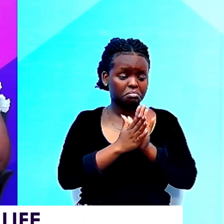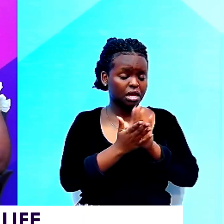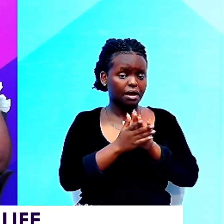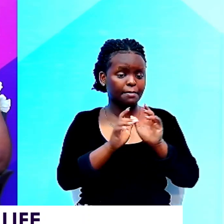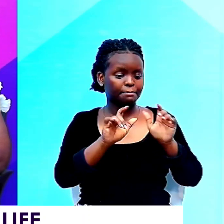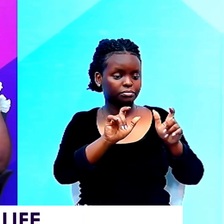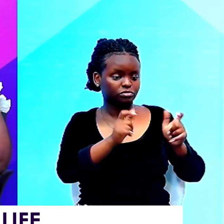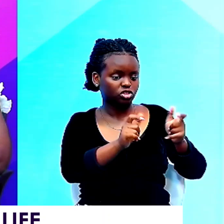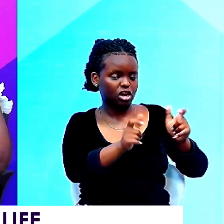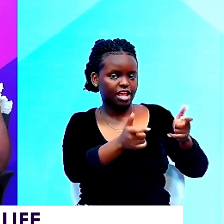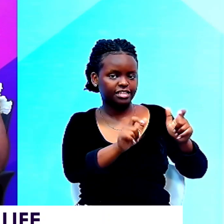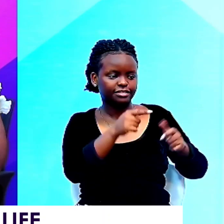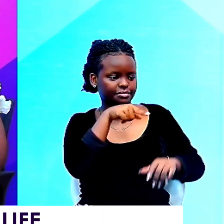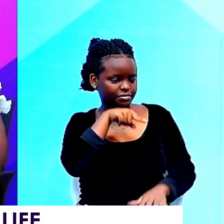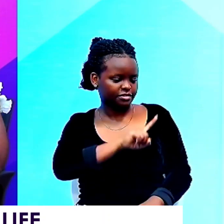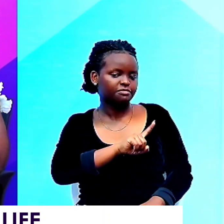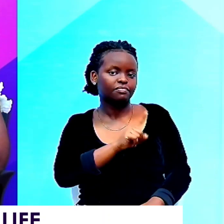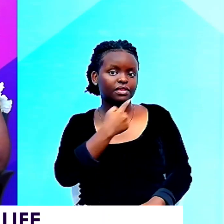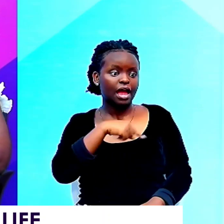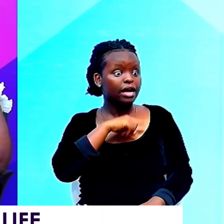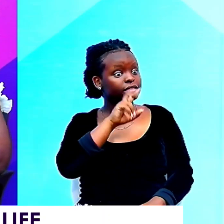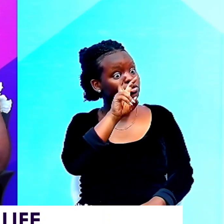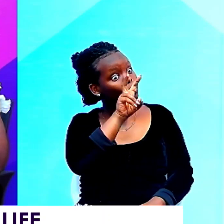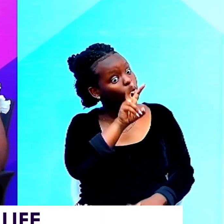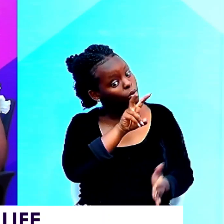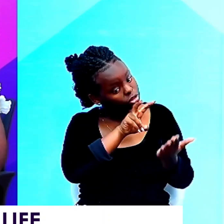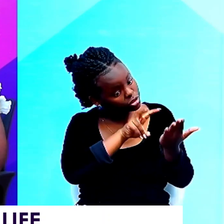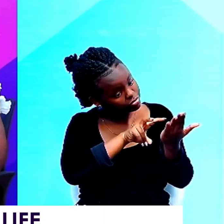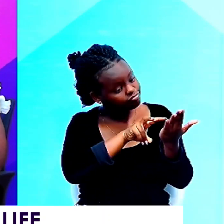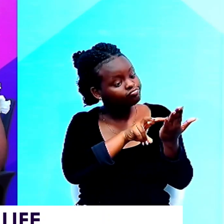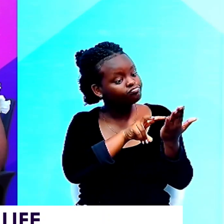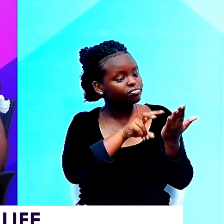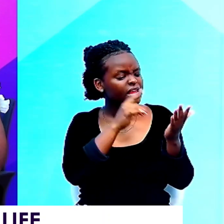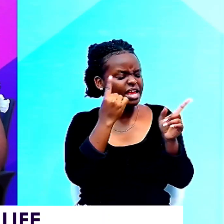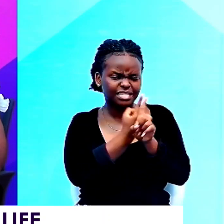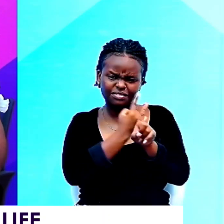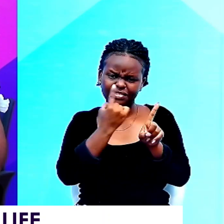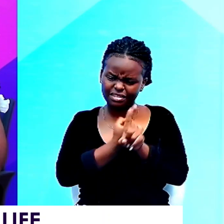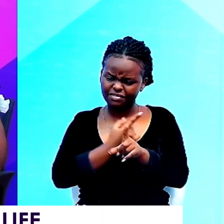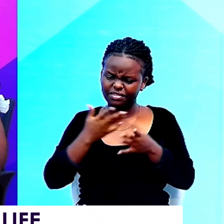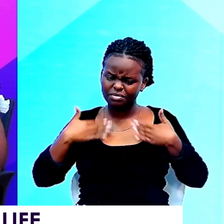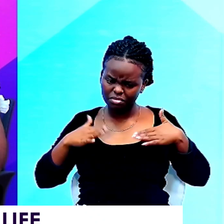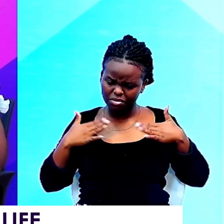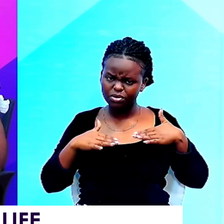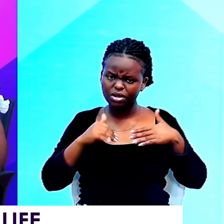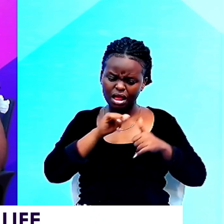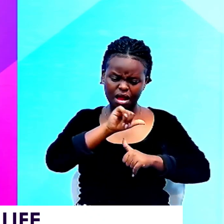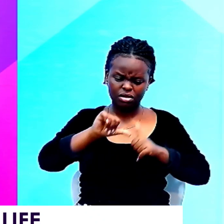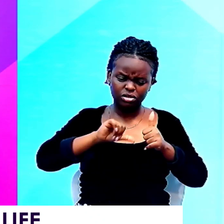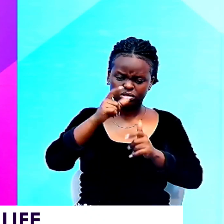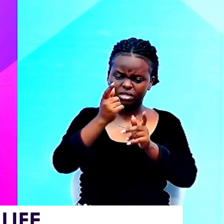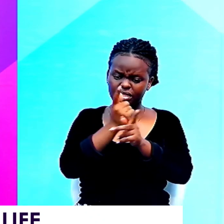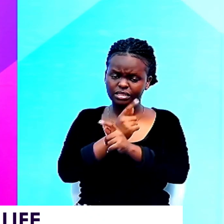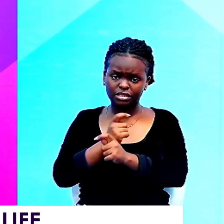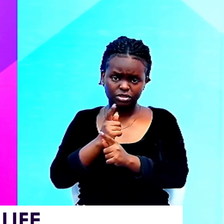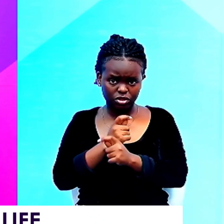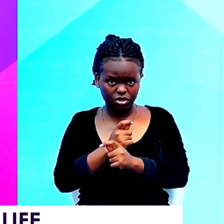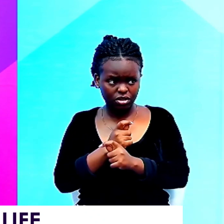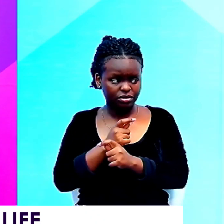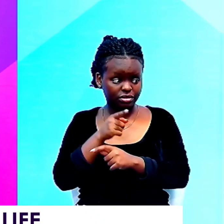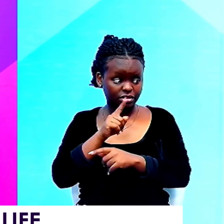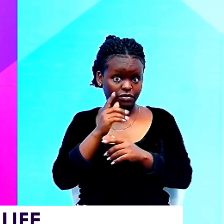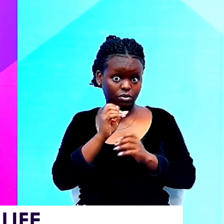journalists themselves. So we were watching different people on ground on their TikTok. Are you